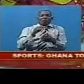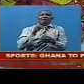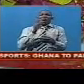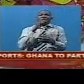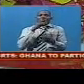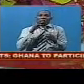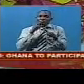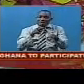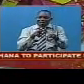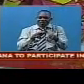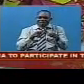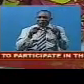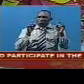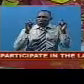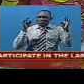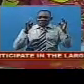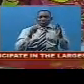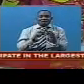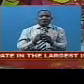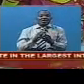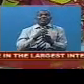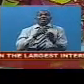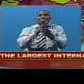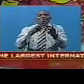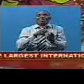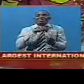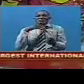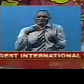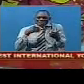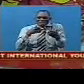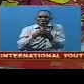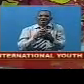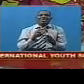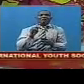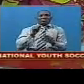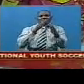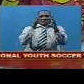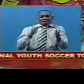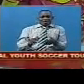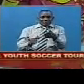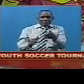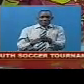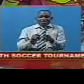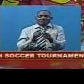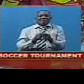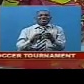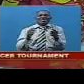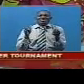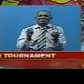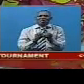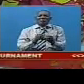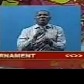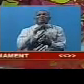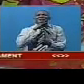Odaw Lagoon is a recipe for disaster if unchecked. The slaughter space is too close to a toilet facility and heaps